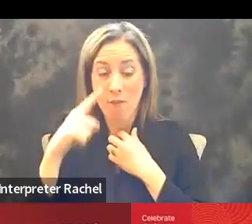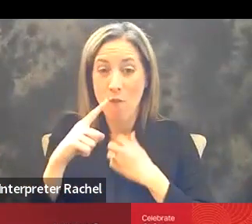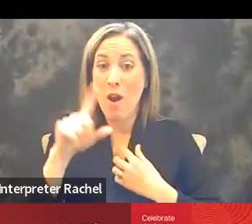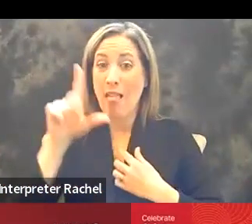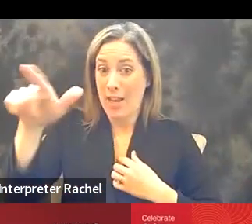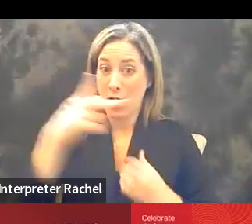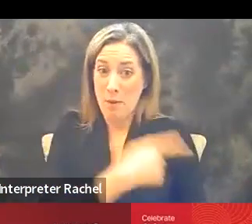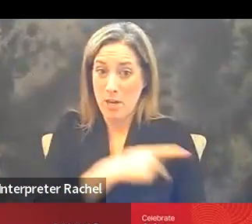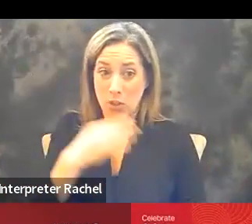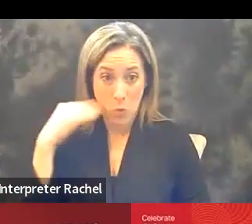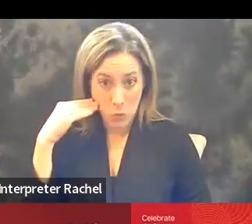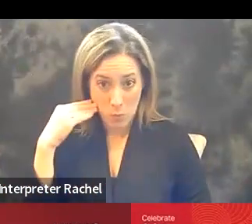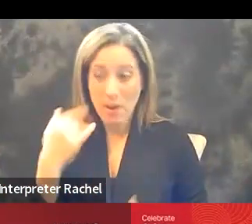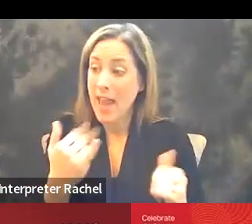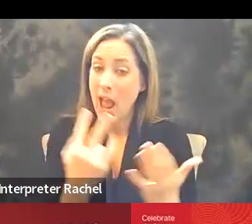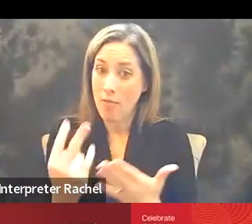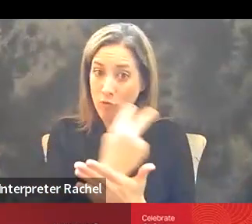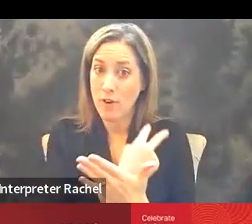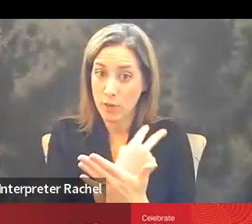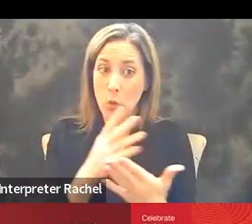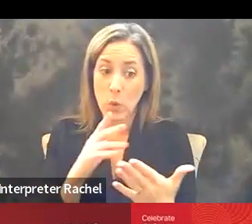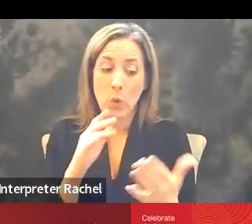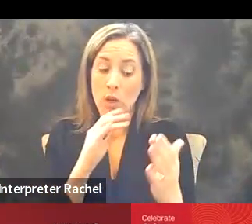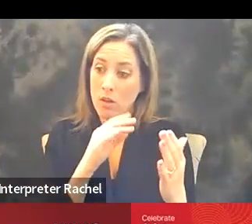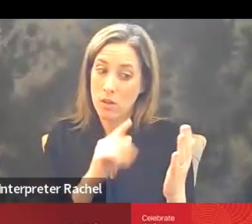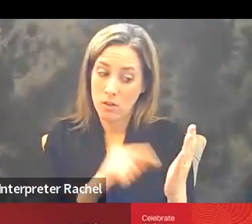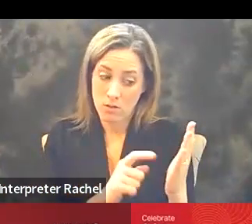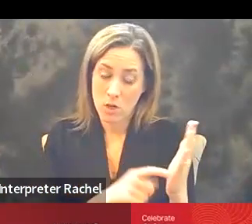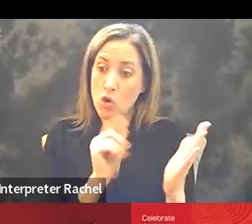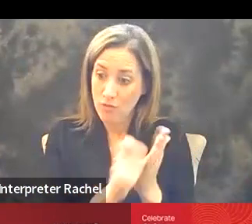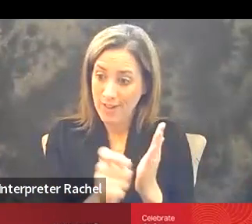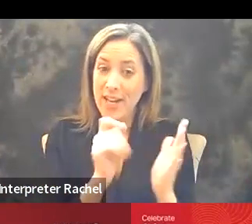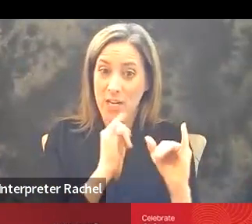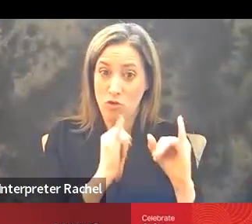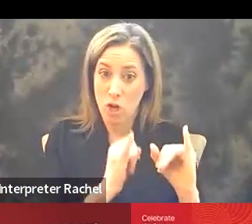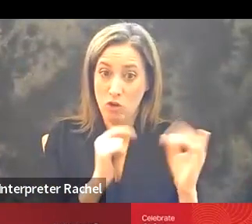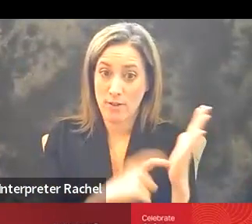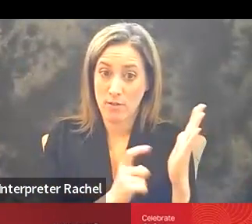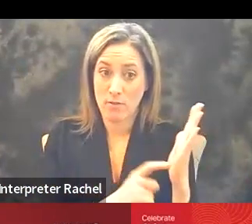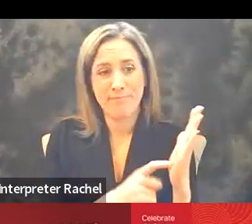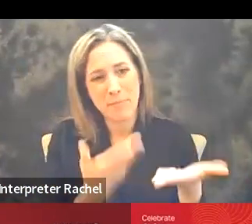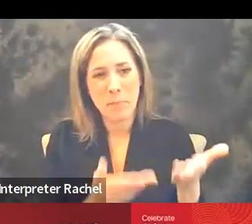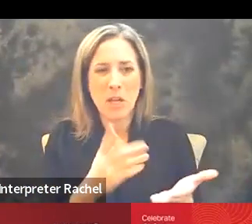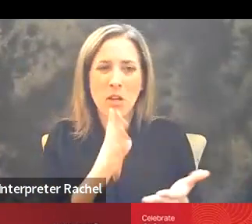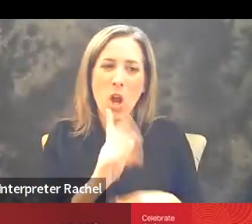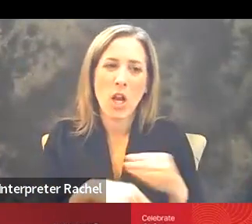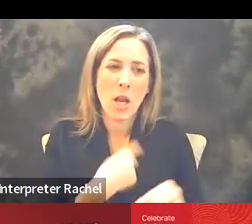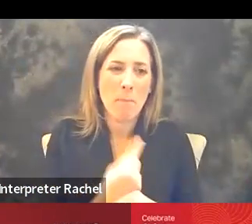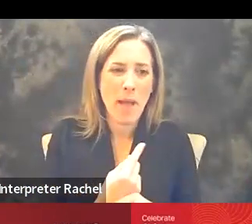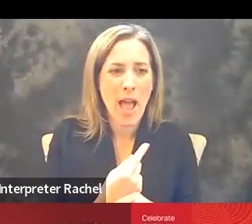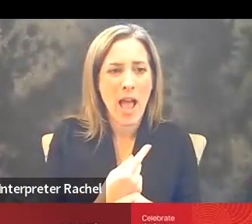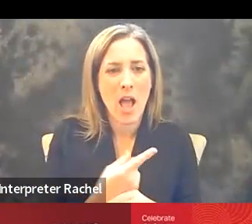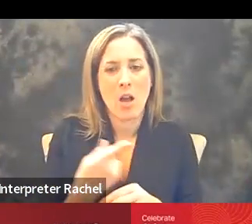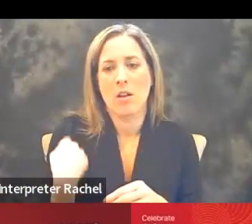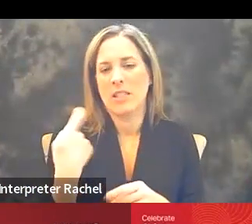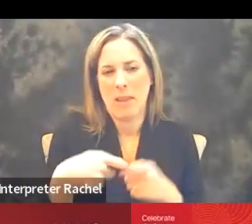home, that now they're reviewing the translated instructions, and perhaps on the instructions they're talking about tomografía computarizada